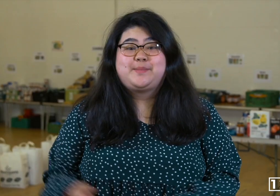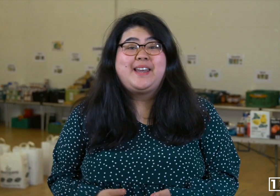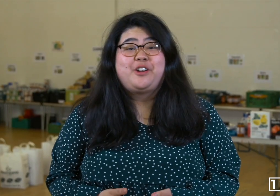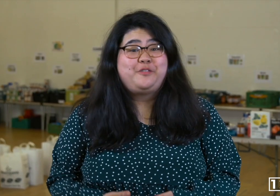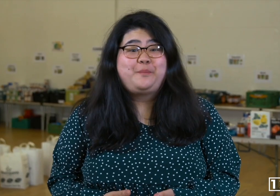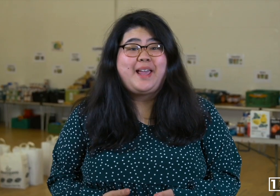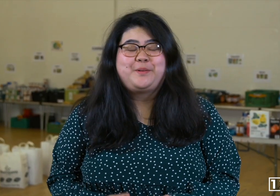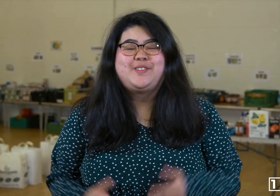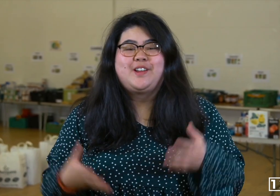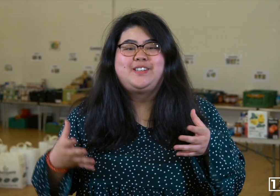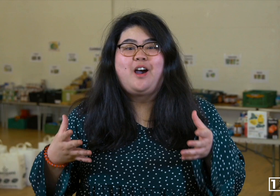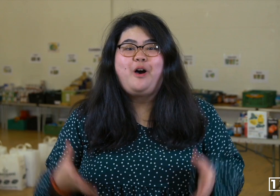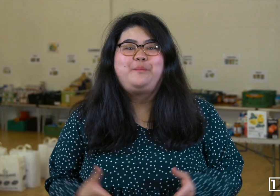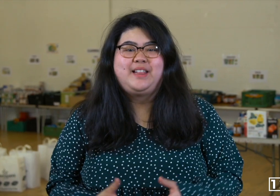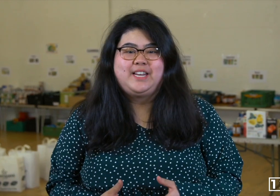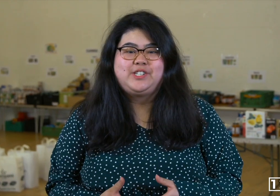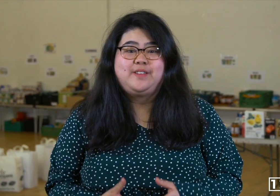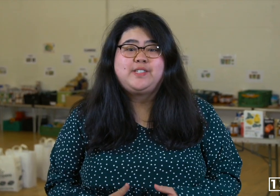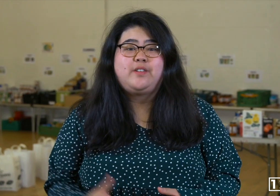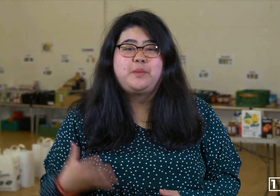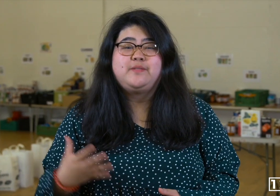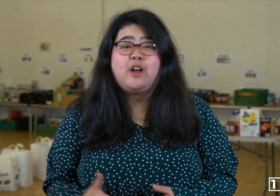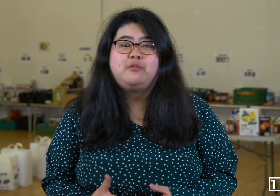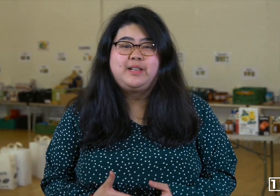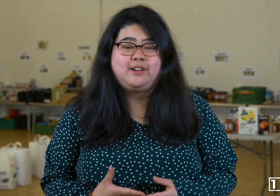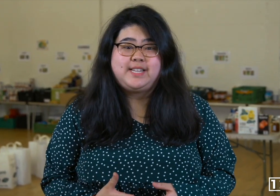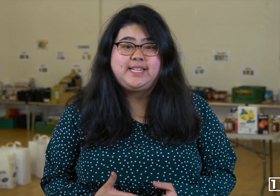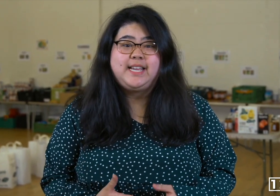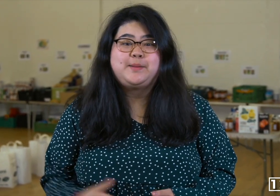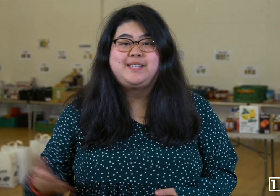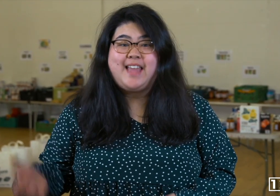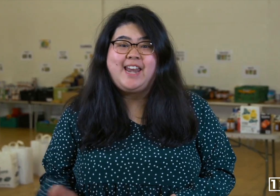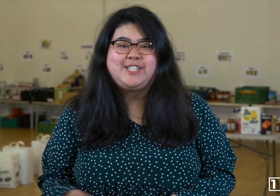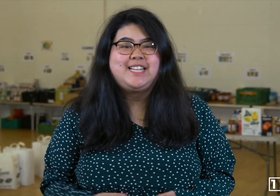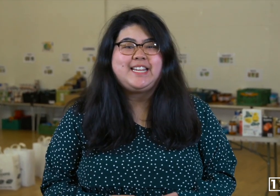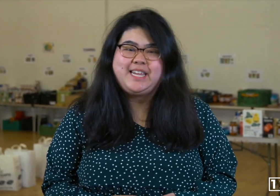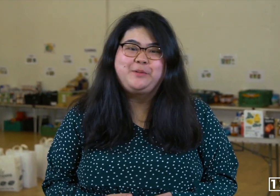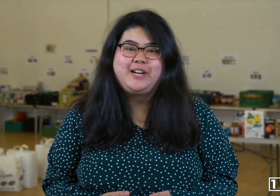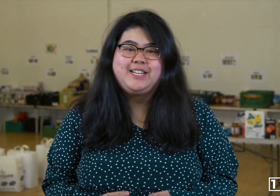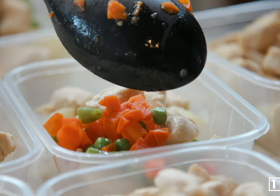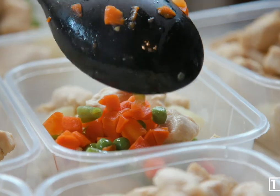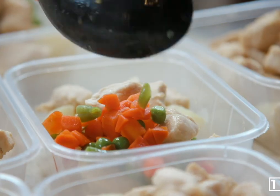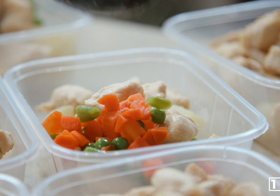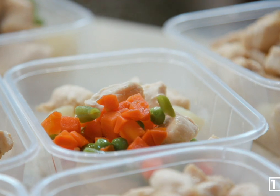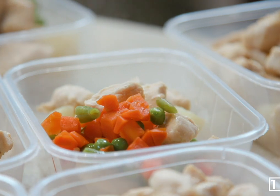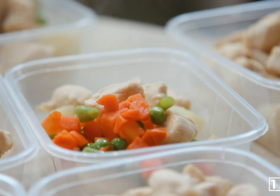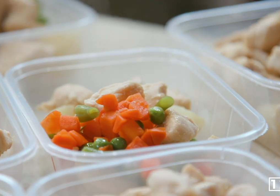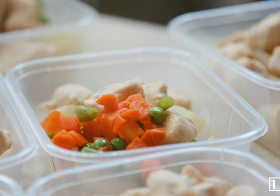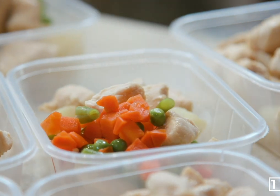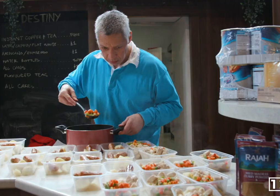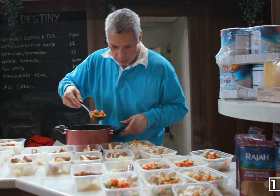We've expanded our food bank, we've started a hot meal initiative serving the most vulnerable in our city, as well as the NHS and key workers.